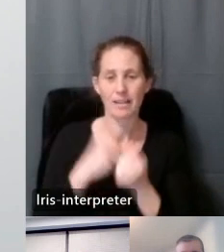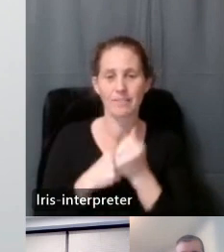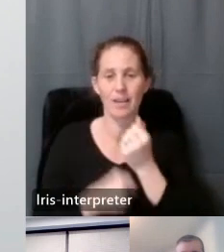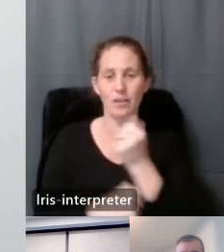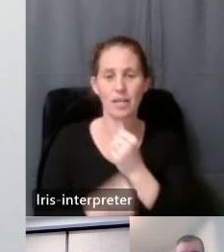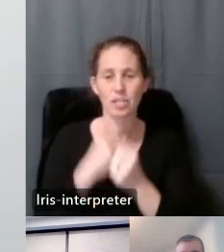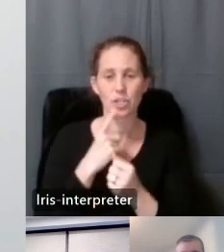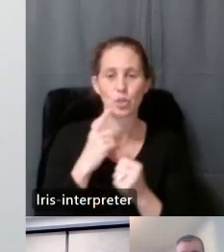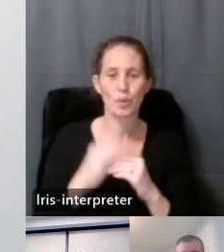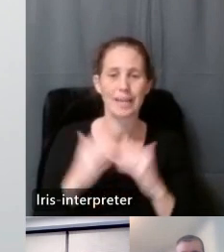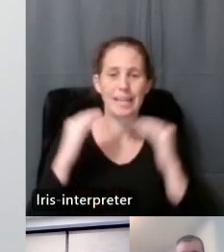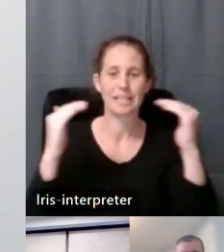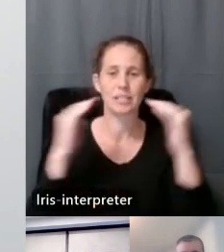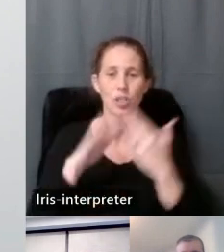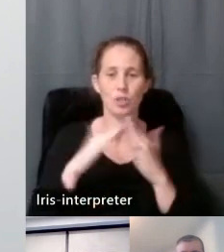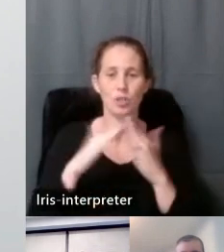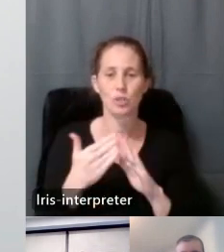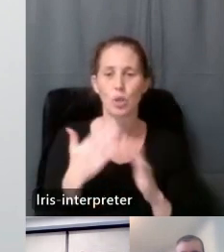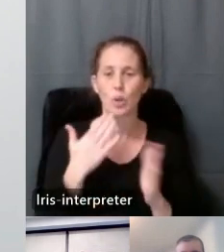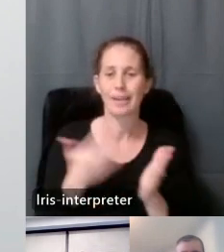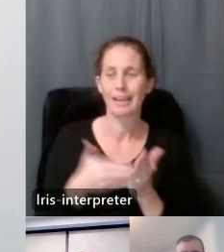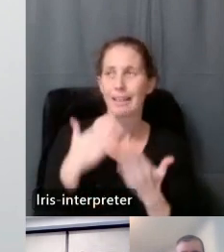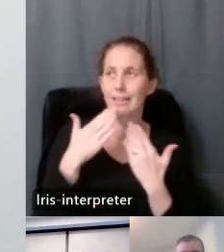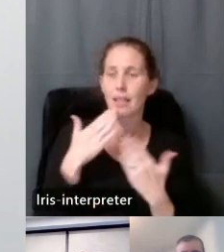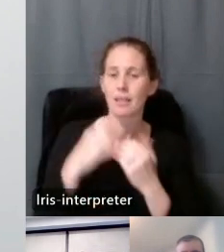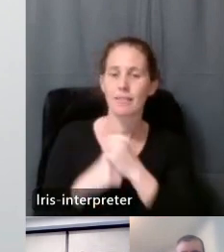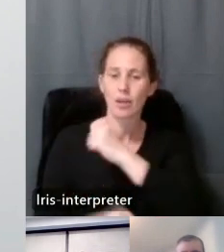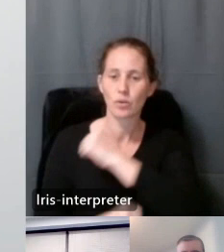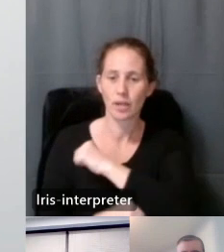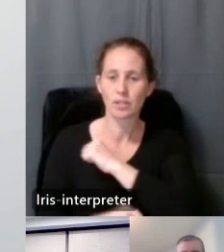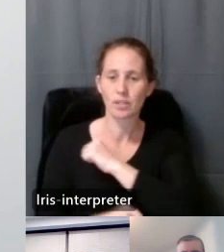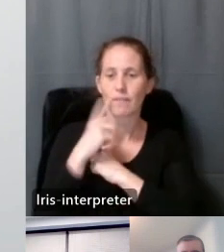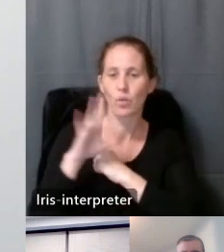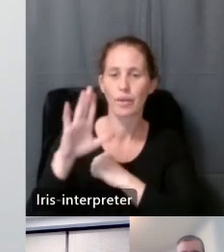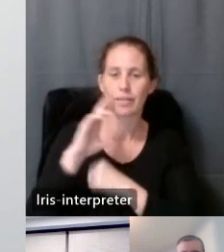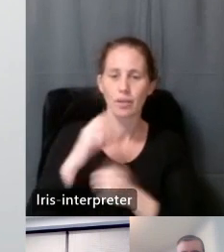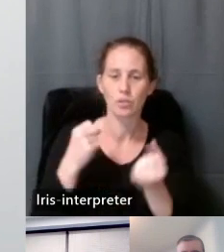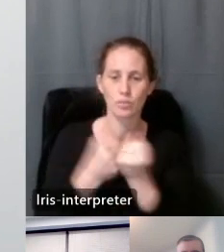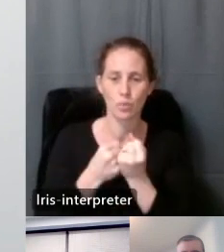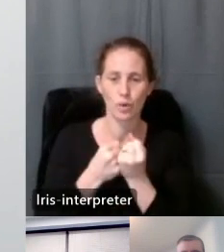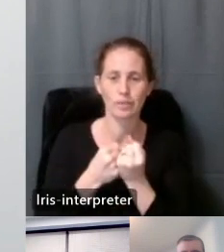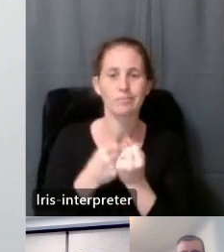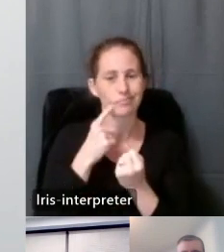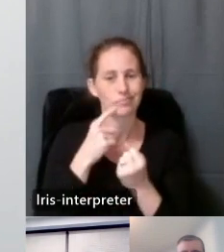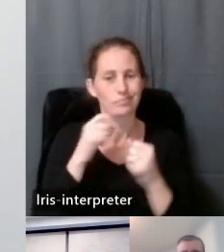Enhancing Communities. So we would like to again thank the foundation for their support